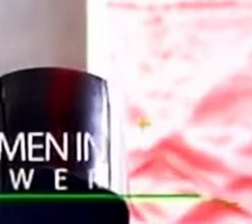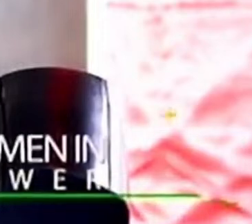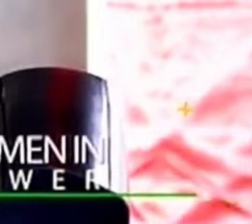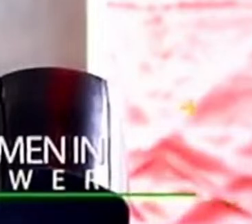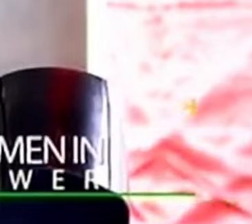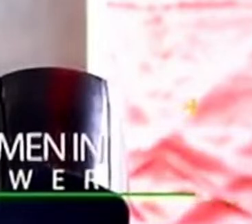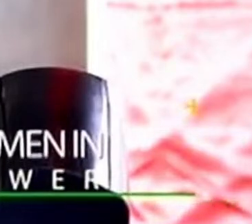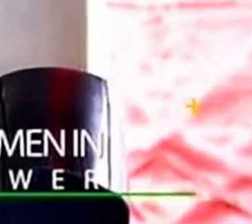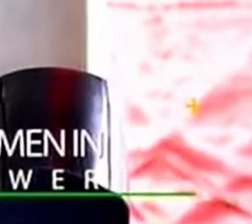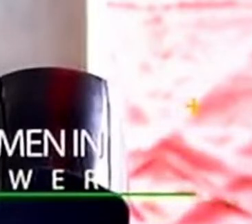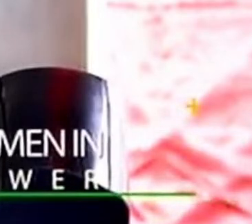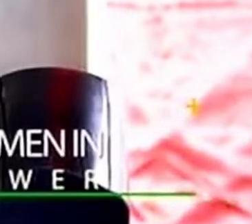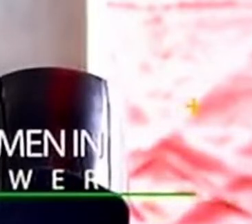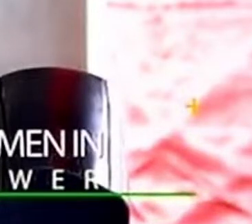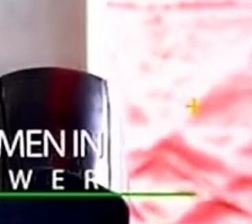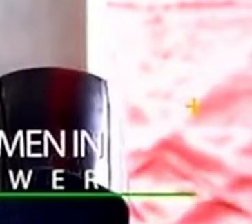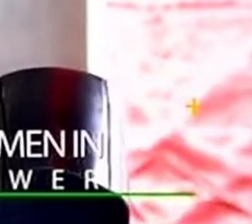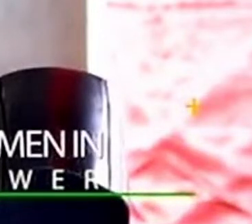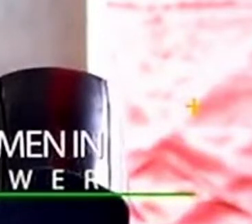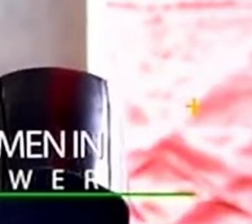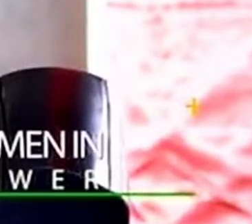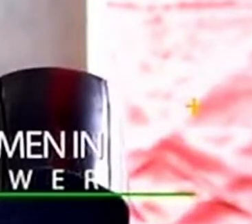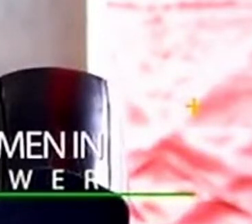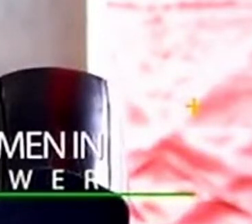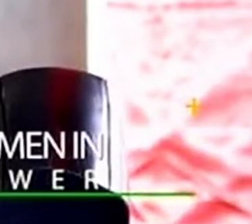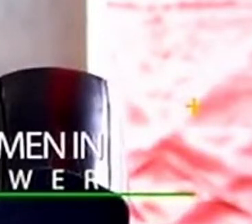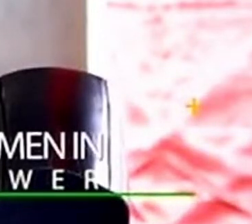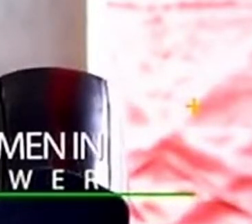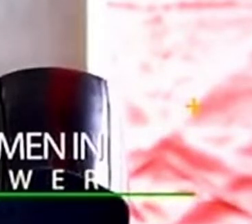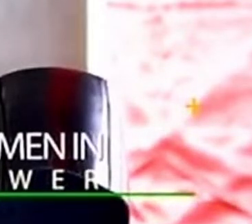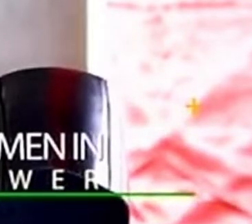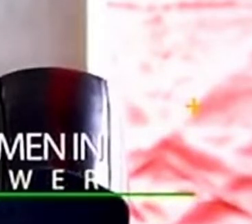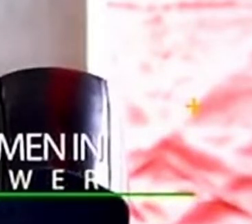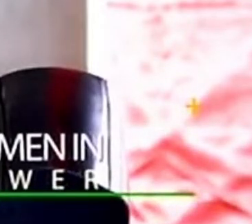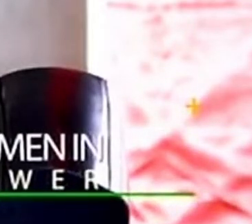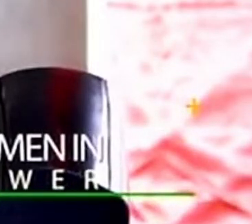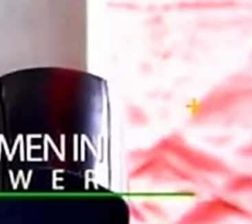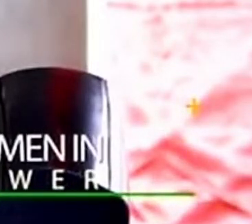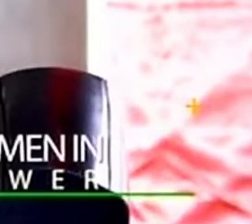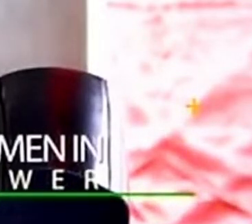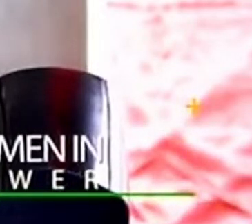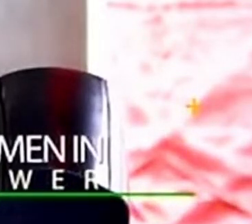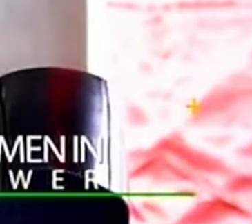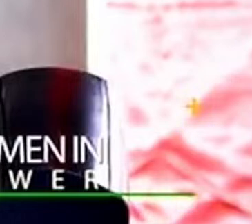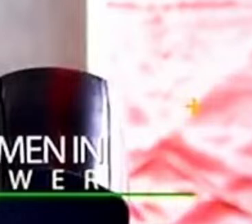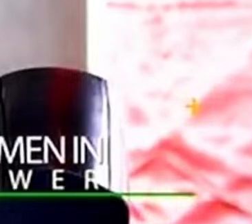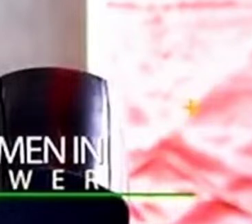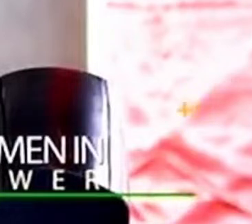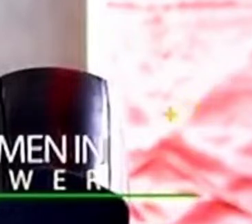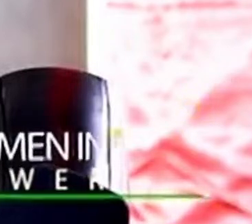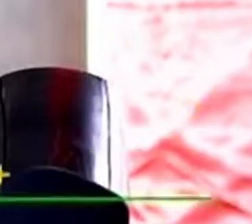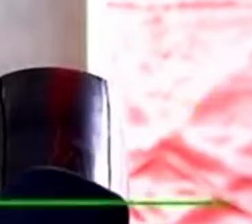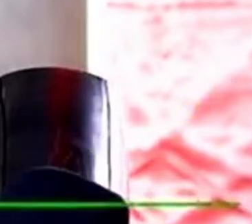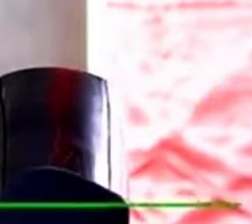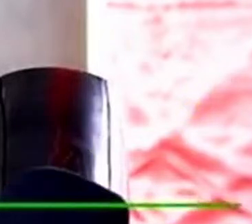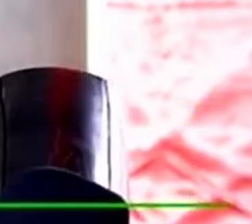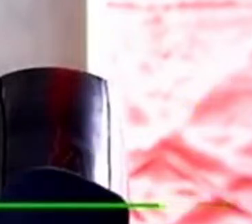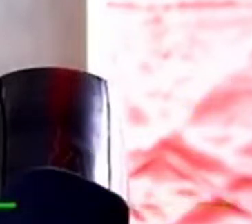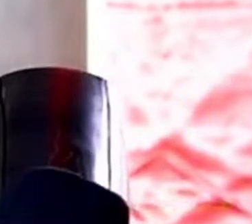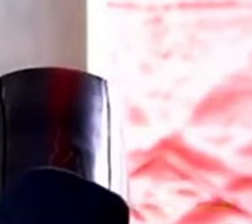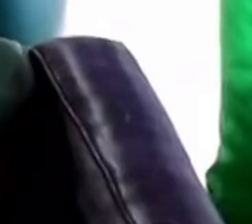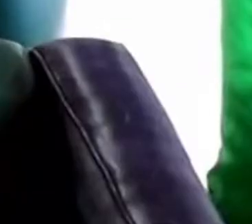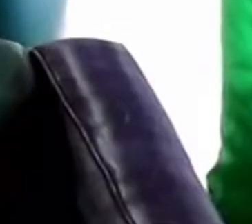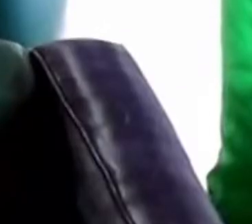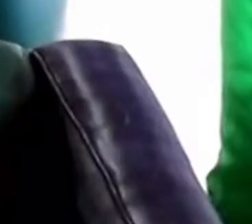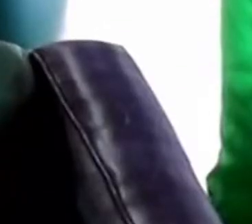If we are men, women, when you bring such emotions on the floor, they can be supported very well. Because we understand